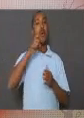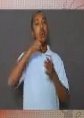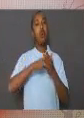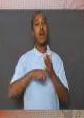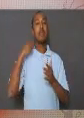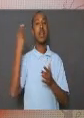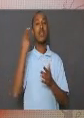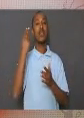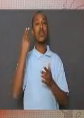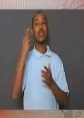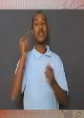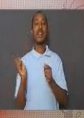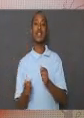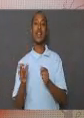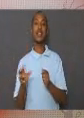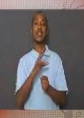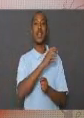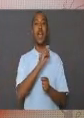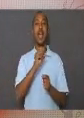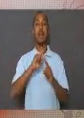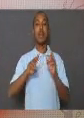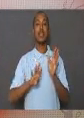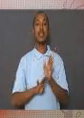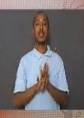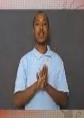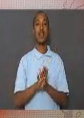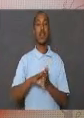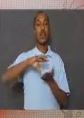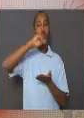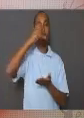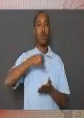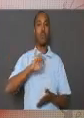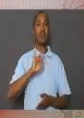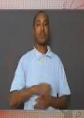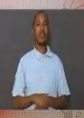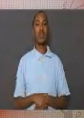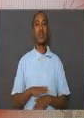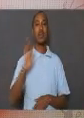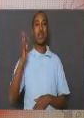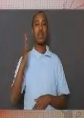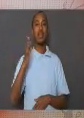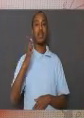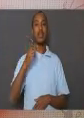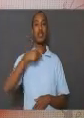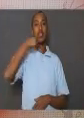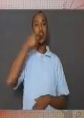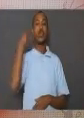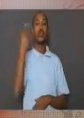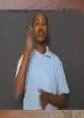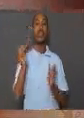Hello again, students. I wonder what benefits of using fertilizers and pesticides you thought